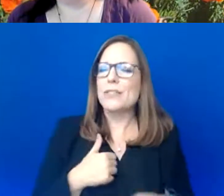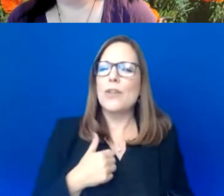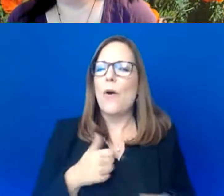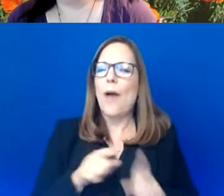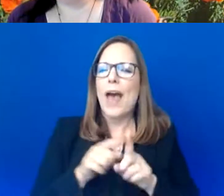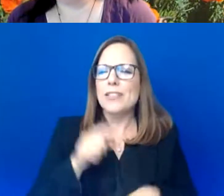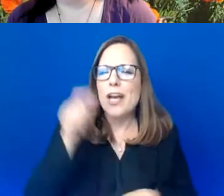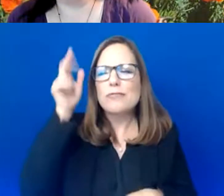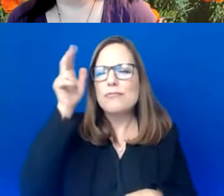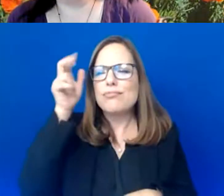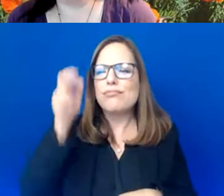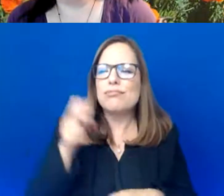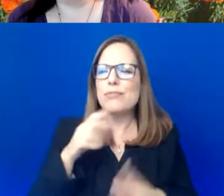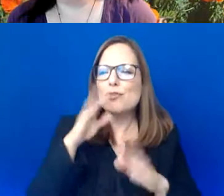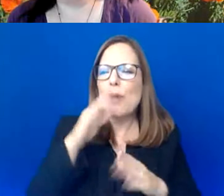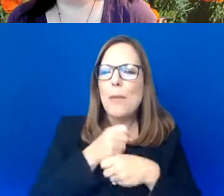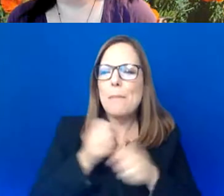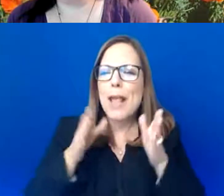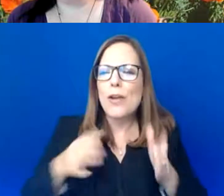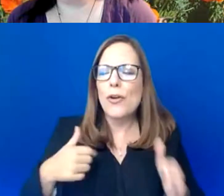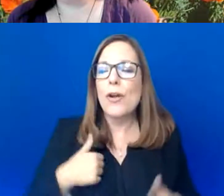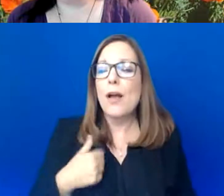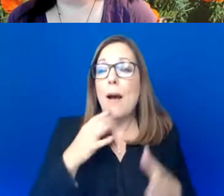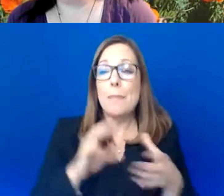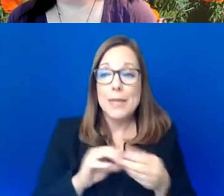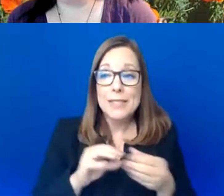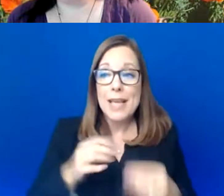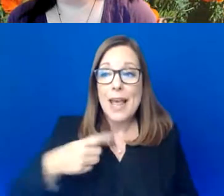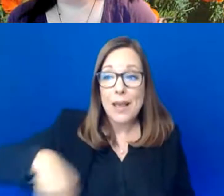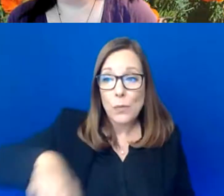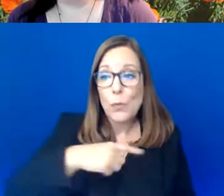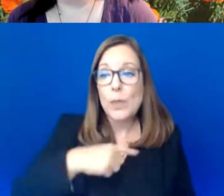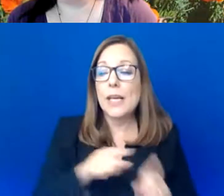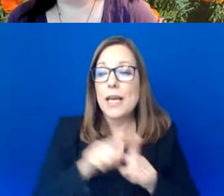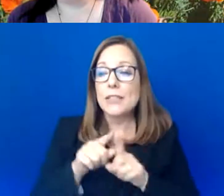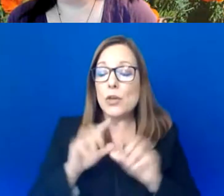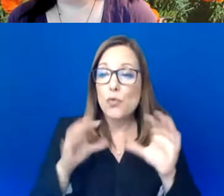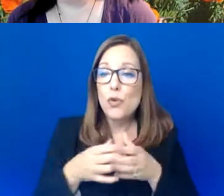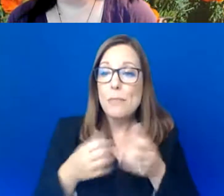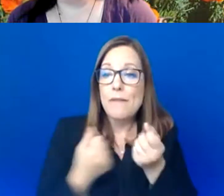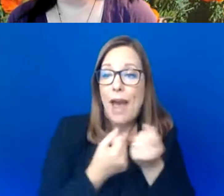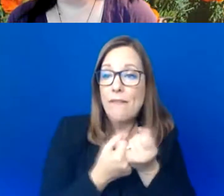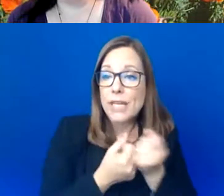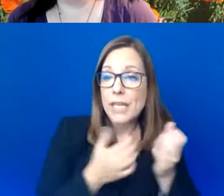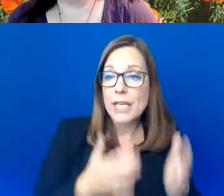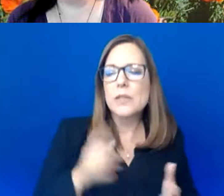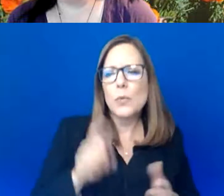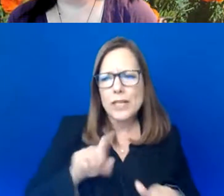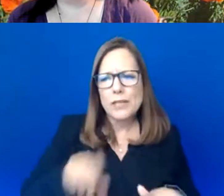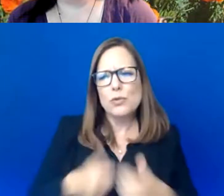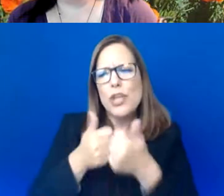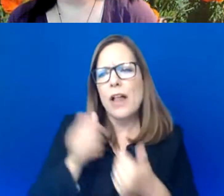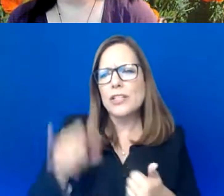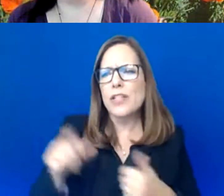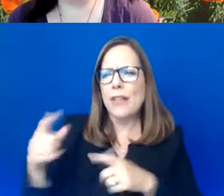say that as a group of advocates, we need to start challenging and pushing back and saying, show me